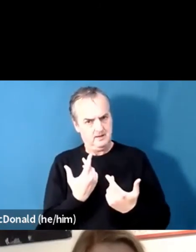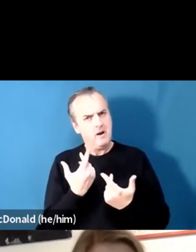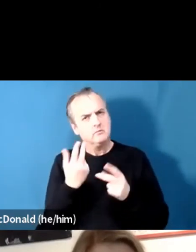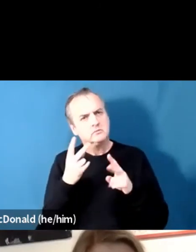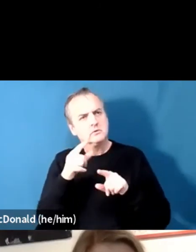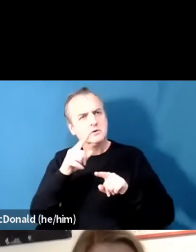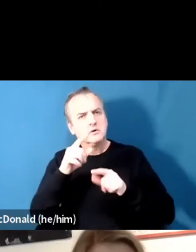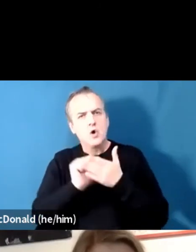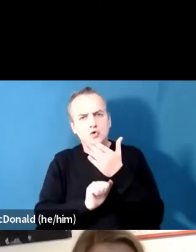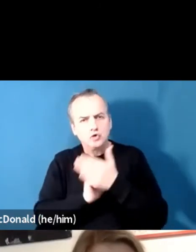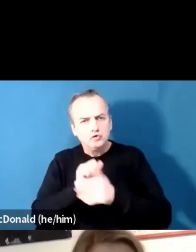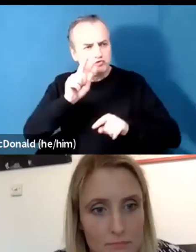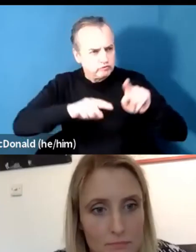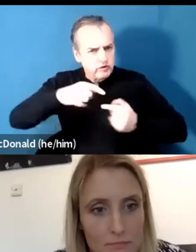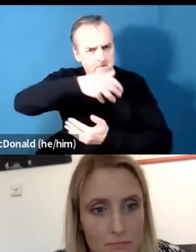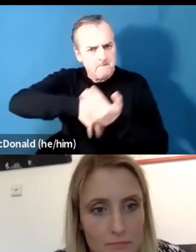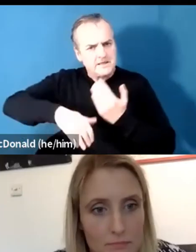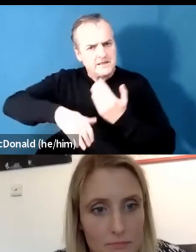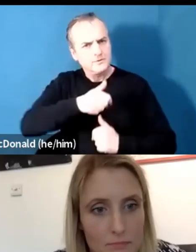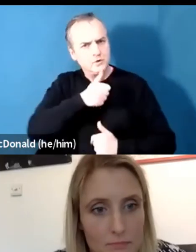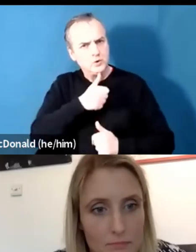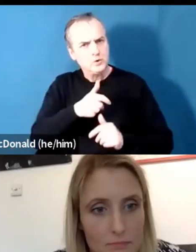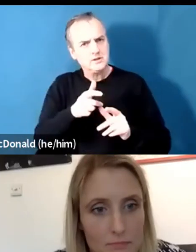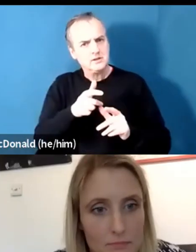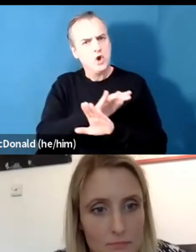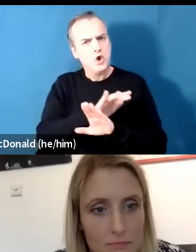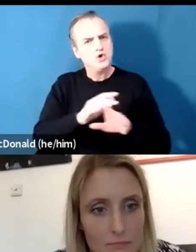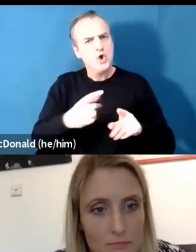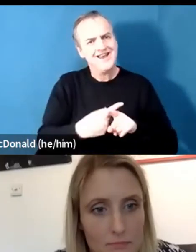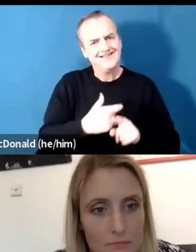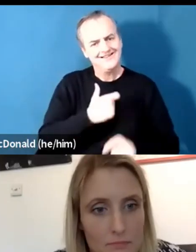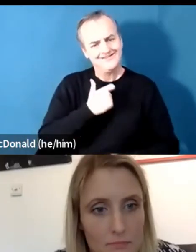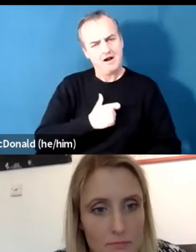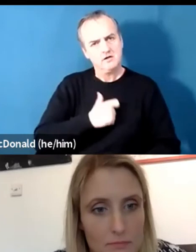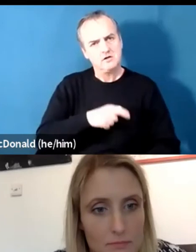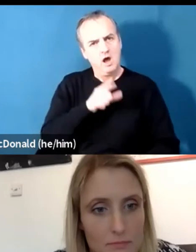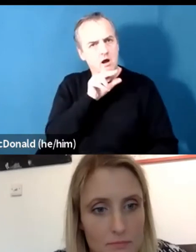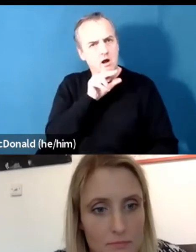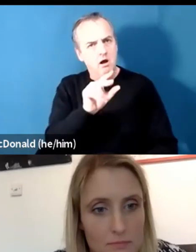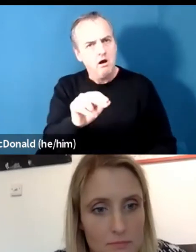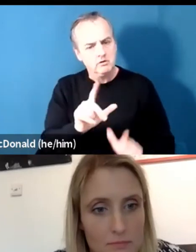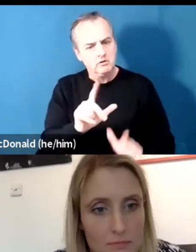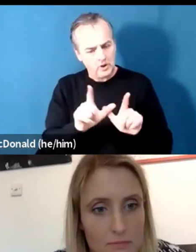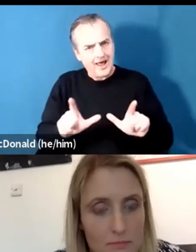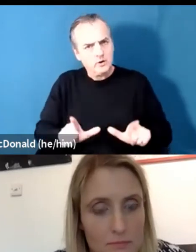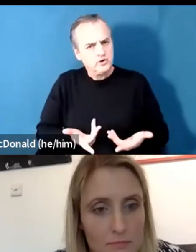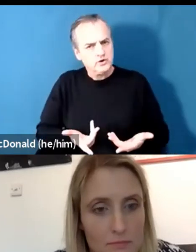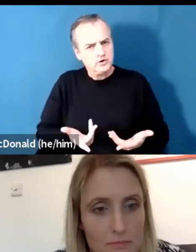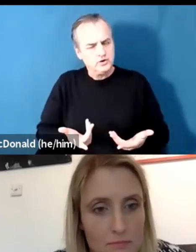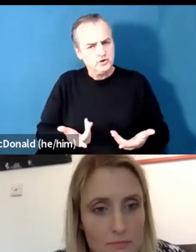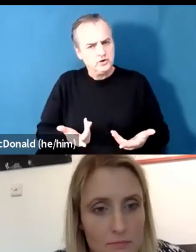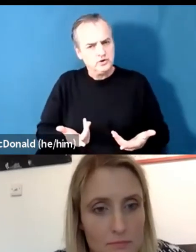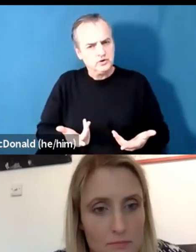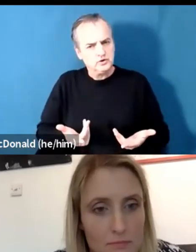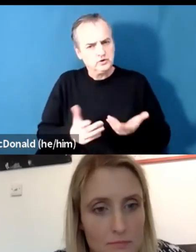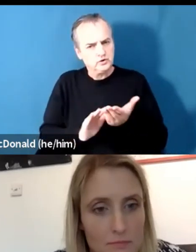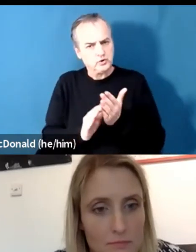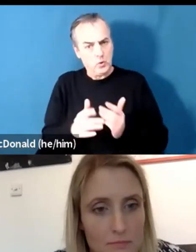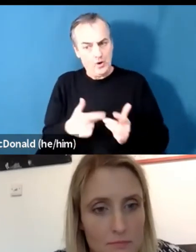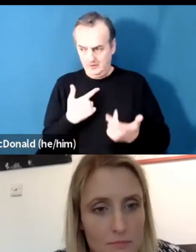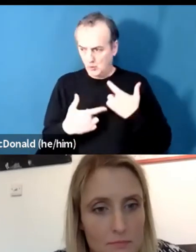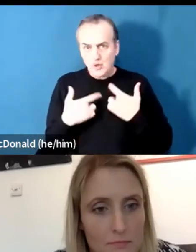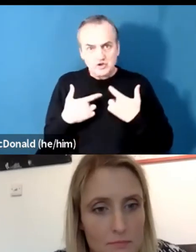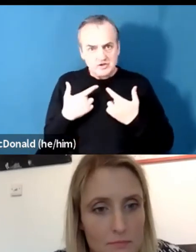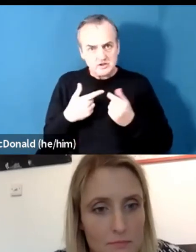multicultural communities and stuff, about using non-English speaking characters as well as English speaking characters. I think that's exciting